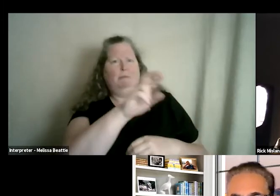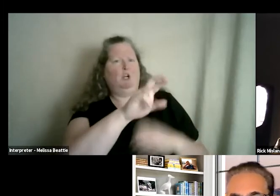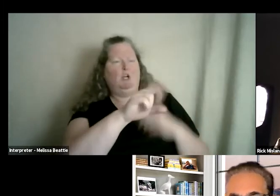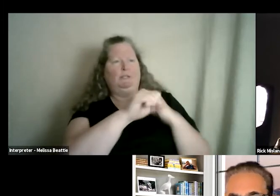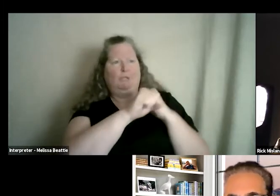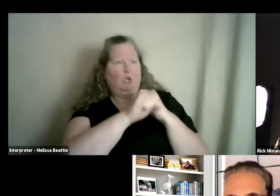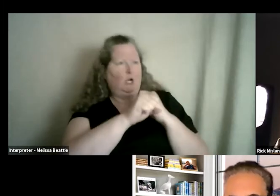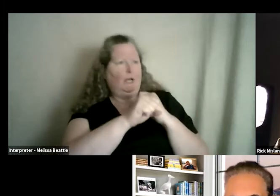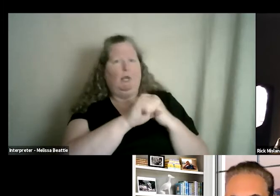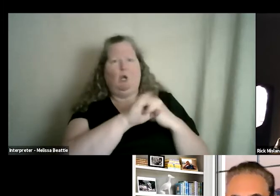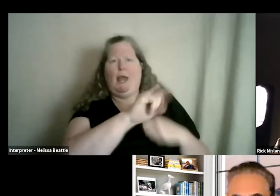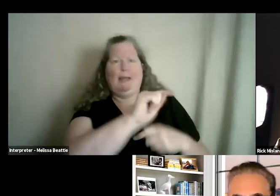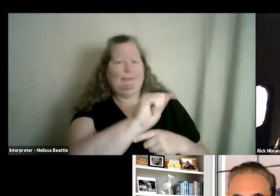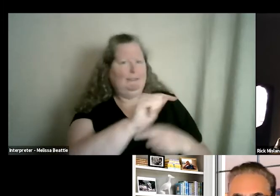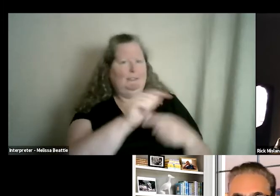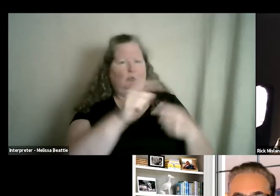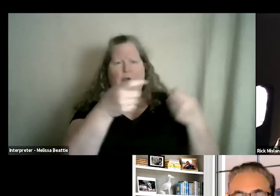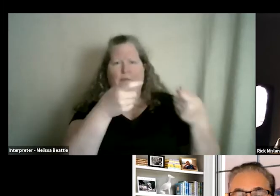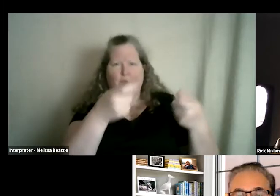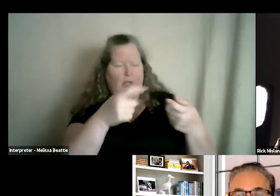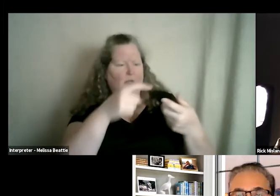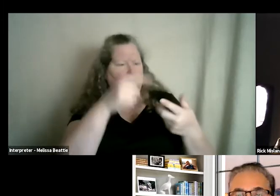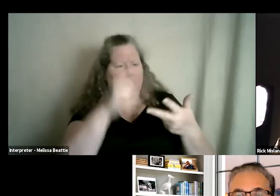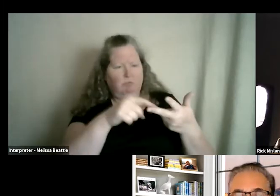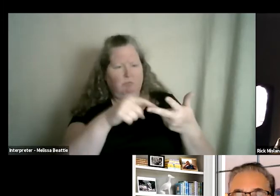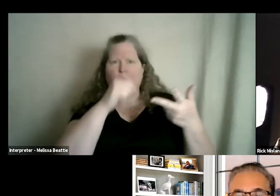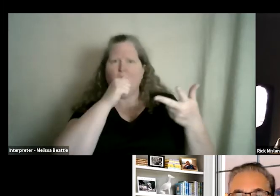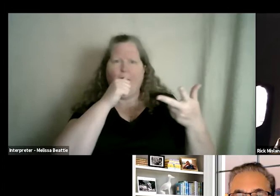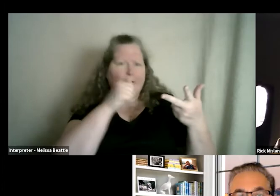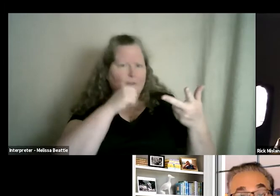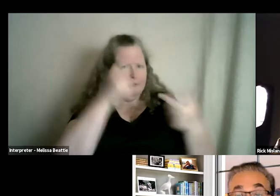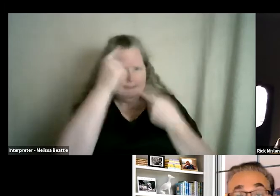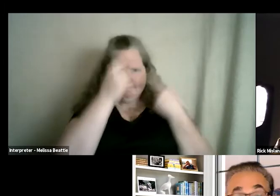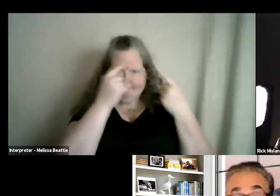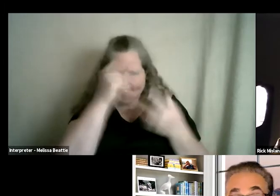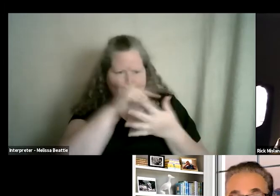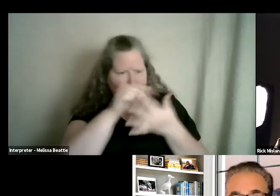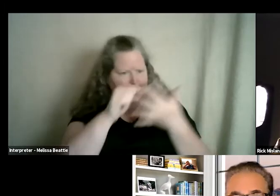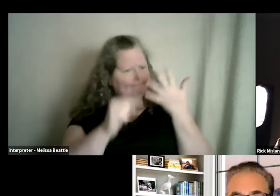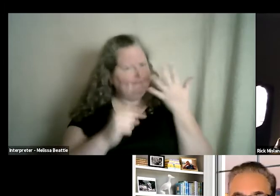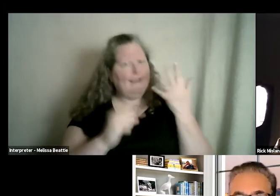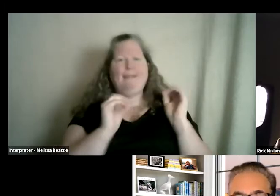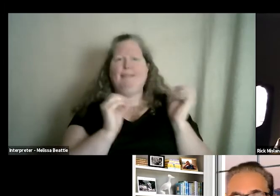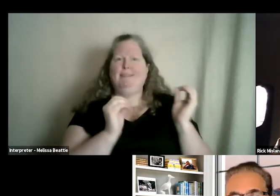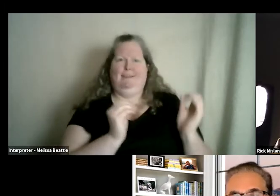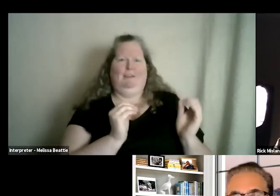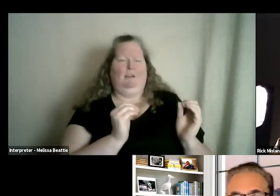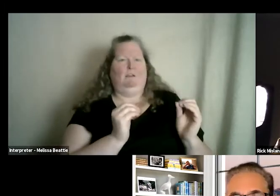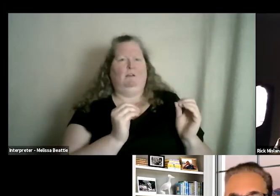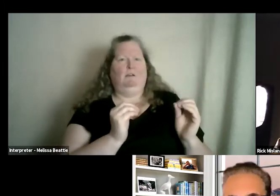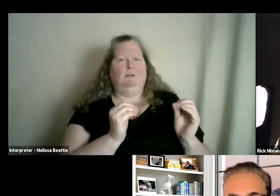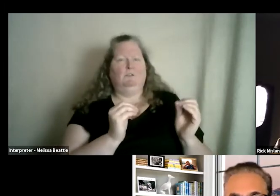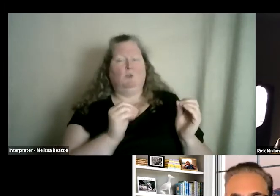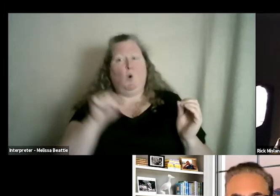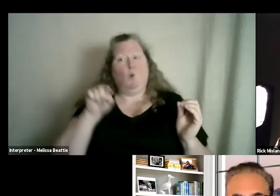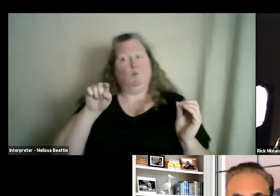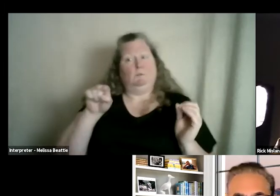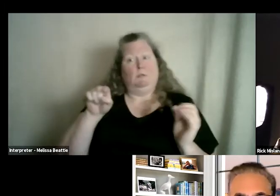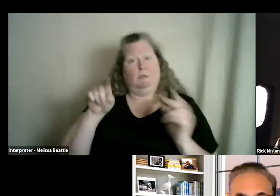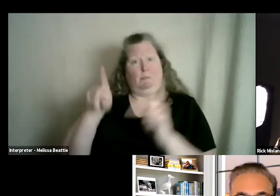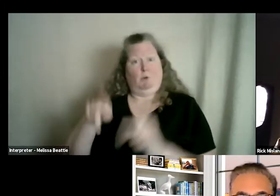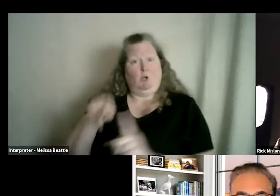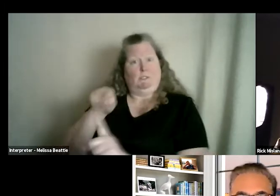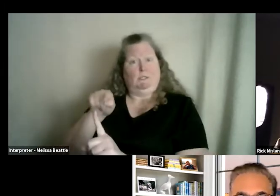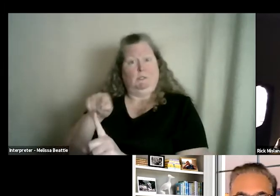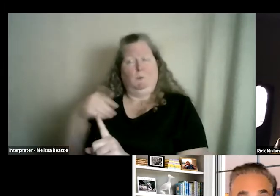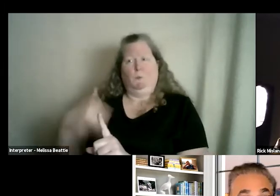creation, understanding governance, understanding privacy considerations was stunning to me. Here is somebody that clearly in command